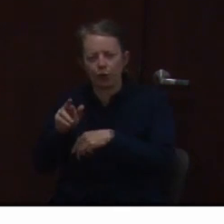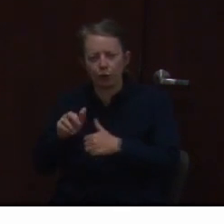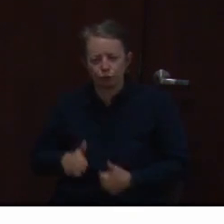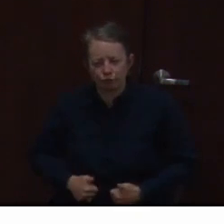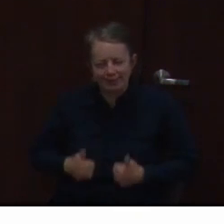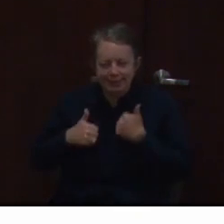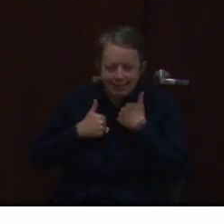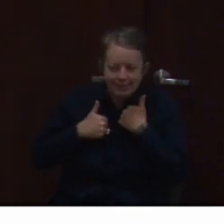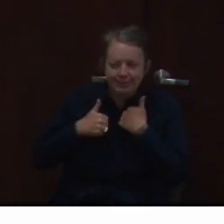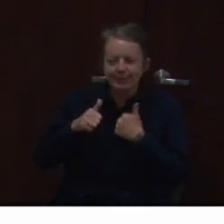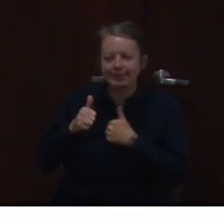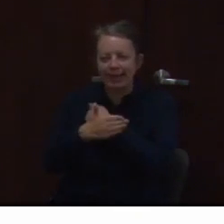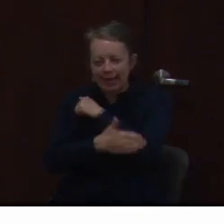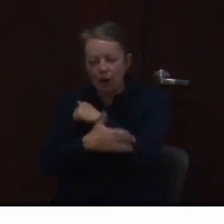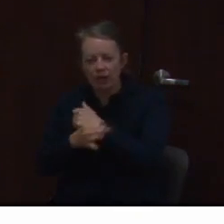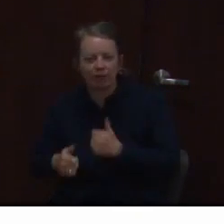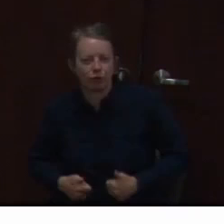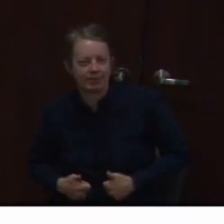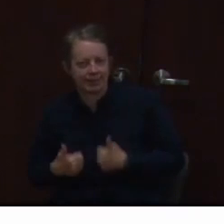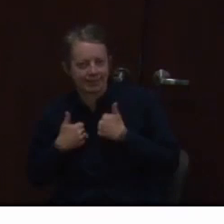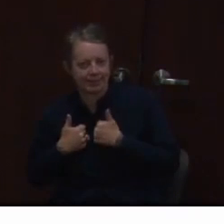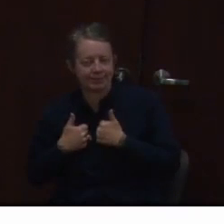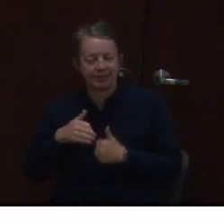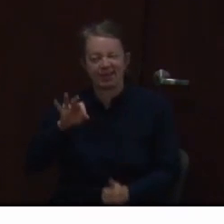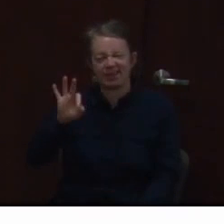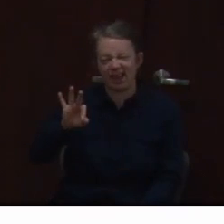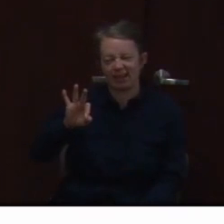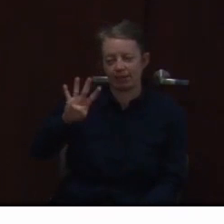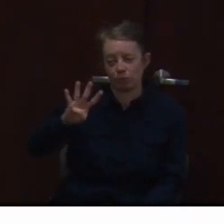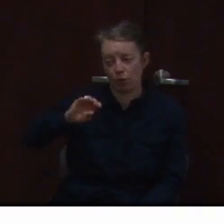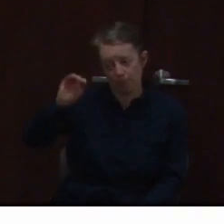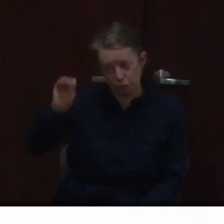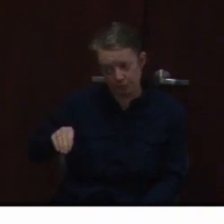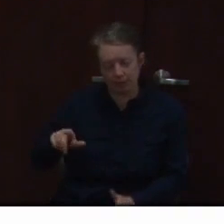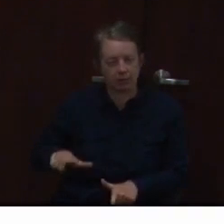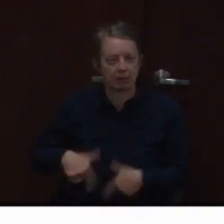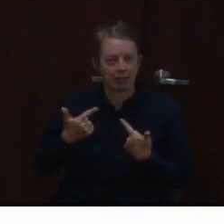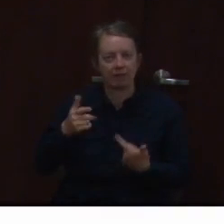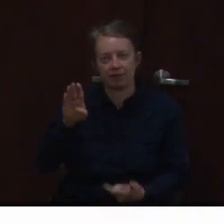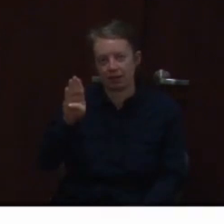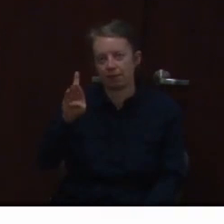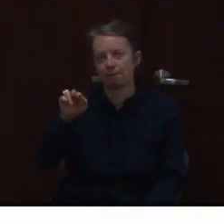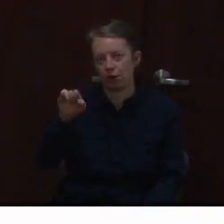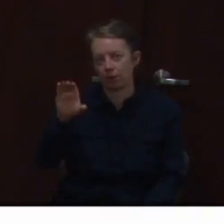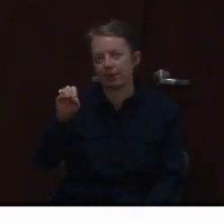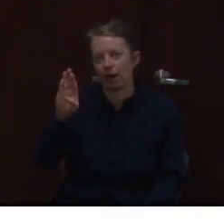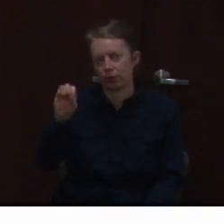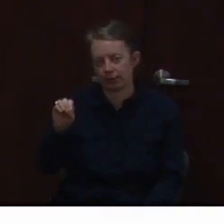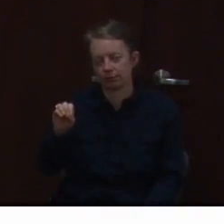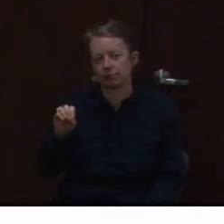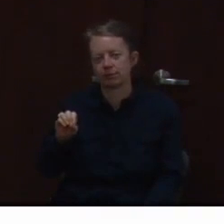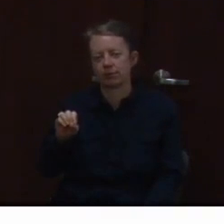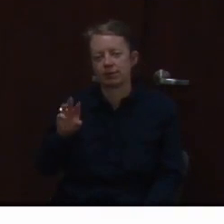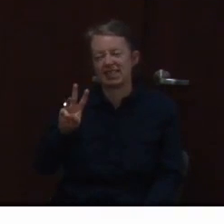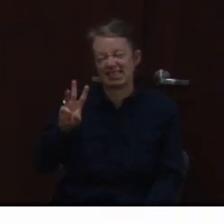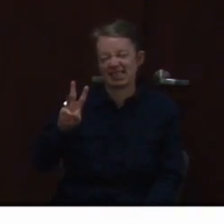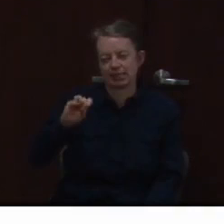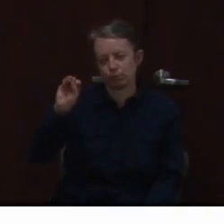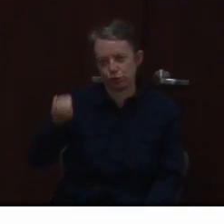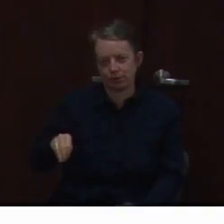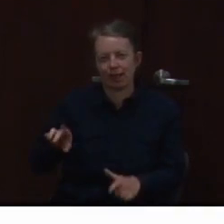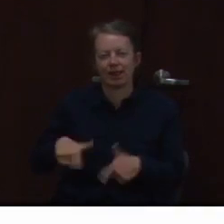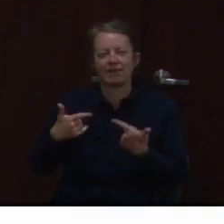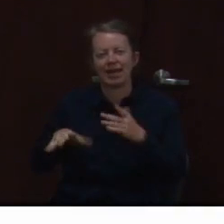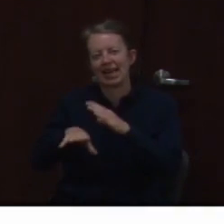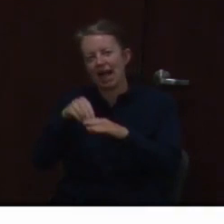residence is, 94% is Buncombe County residents. 6% is outside of our county,